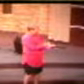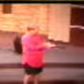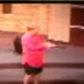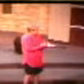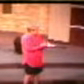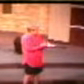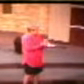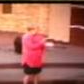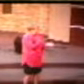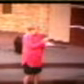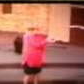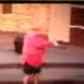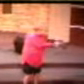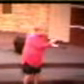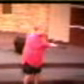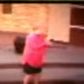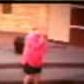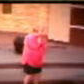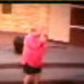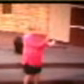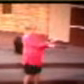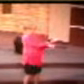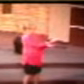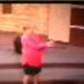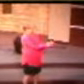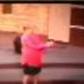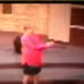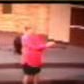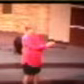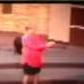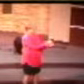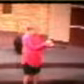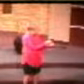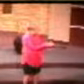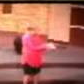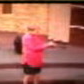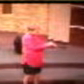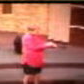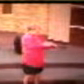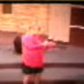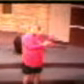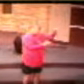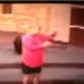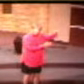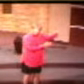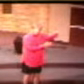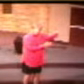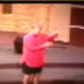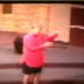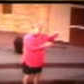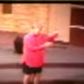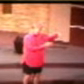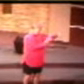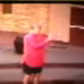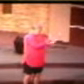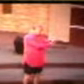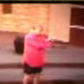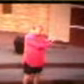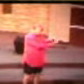I held you. I loved you. And when you got old enough to walk on your own,